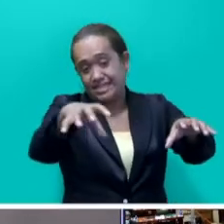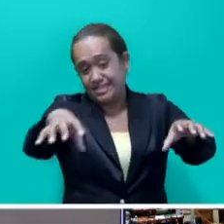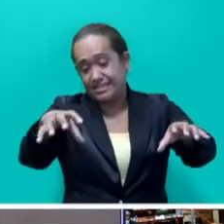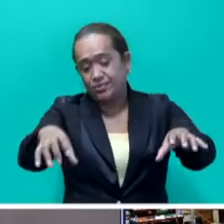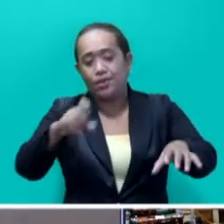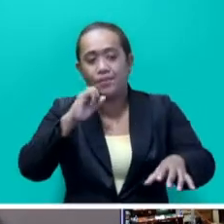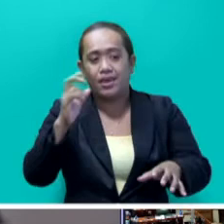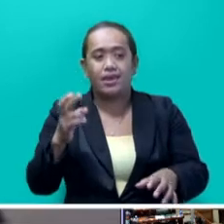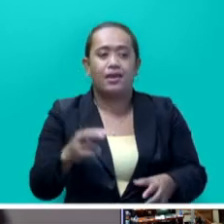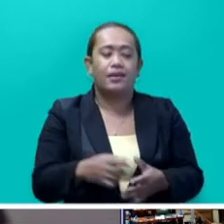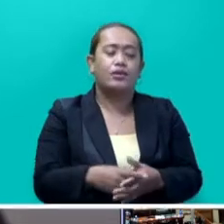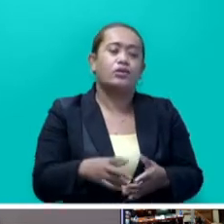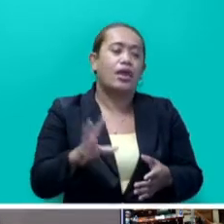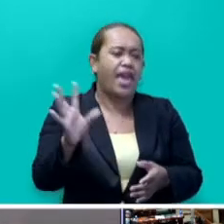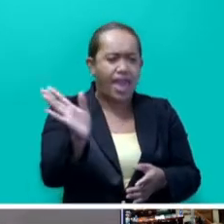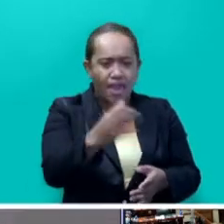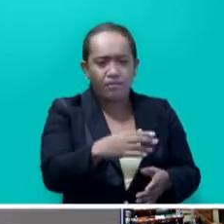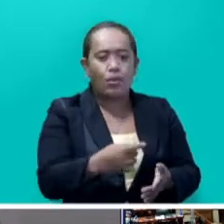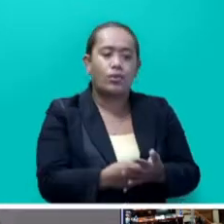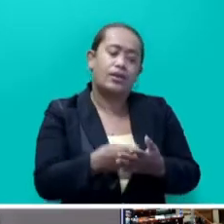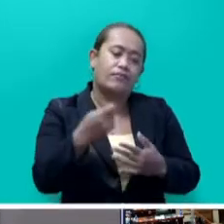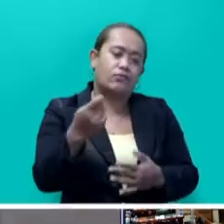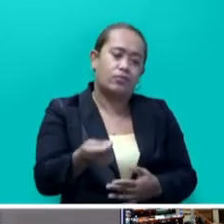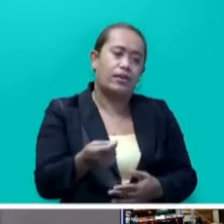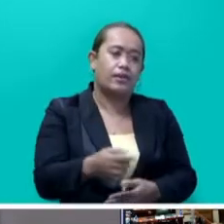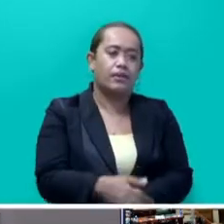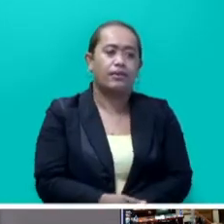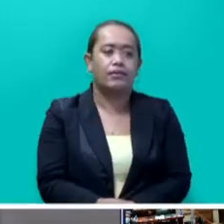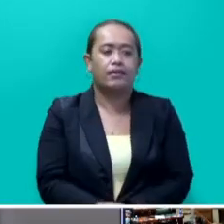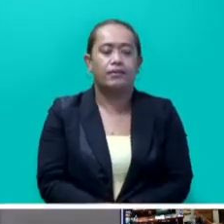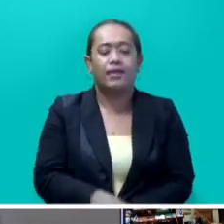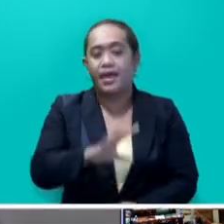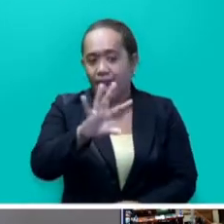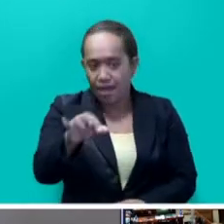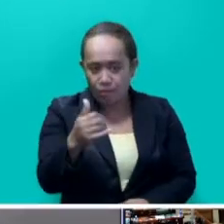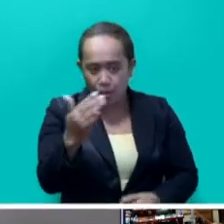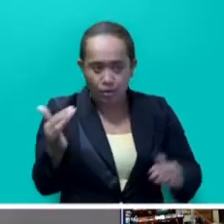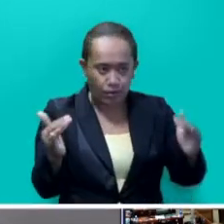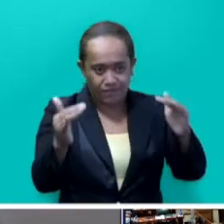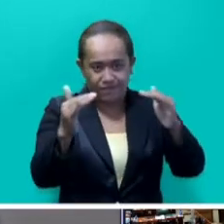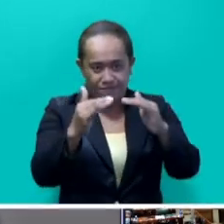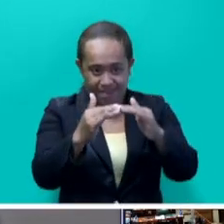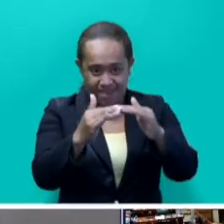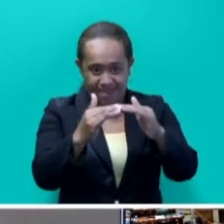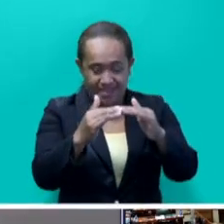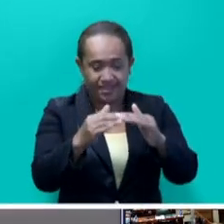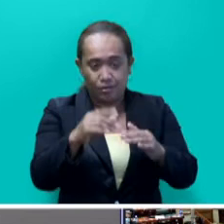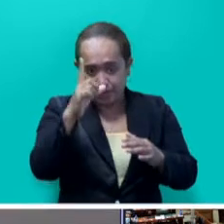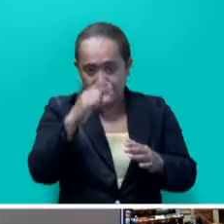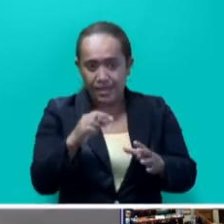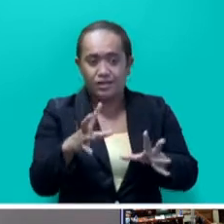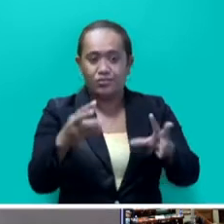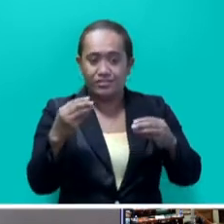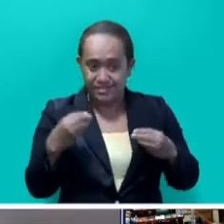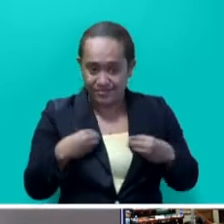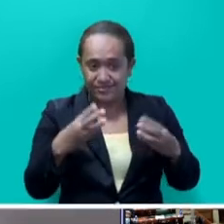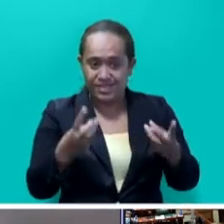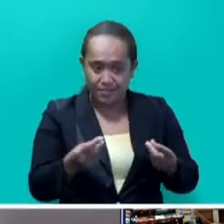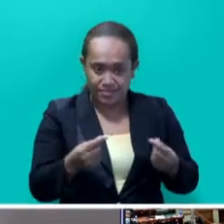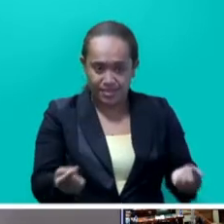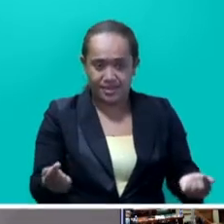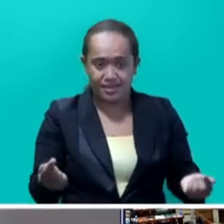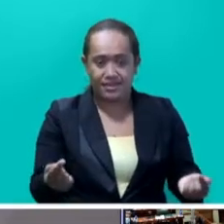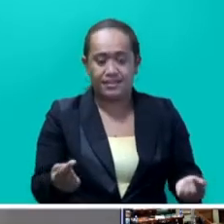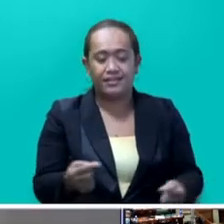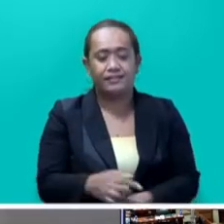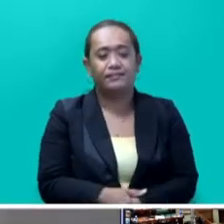to pay for. First in, first out at the end of the day, and everybody has a fair bite at the cherry. Isn't that what we all want? The removal of base